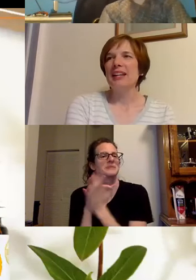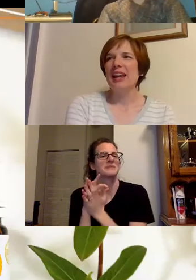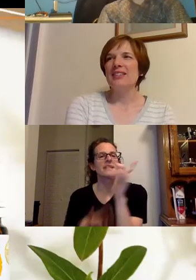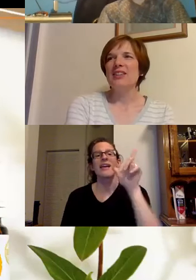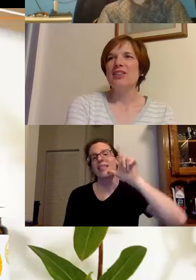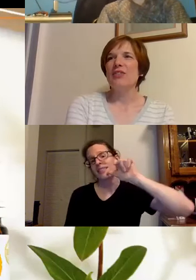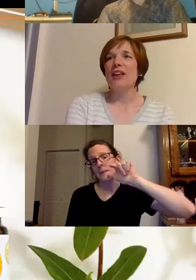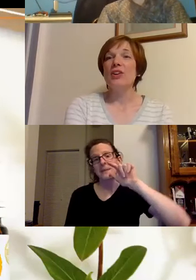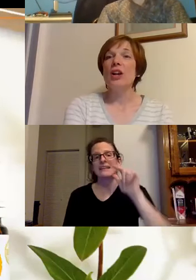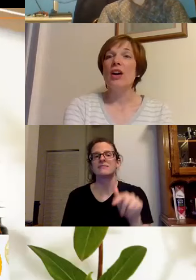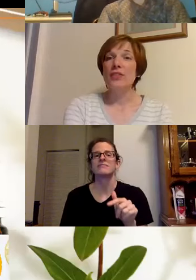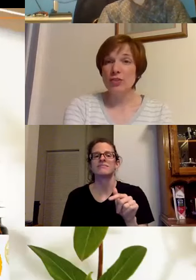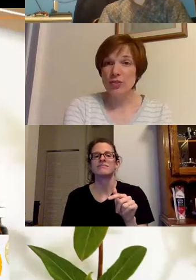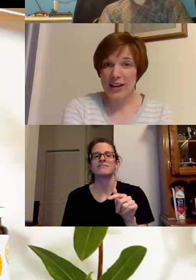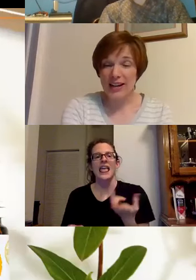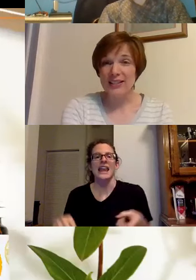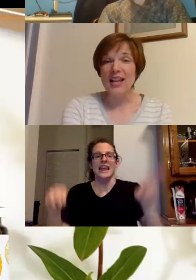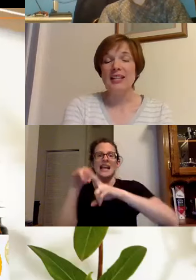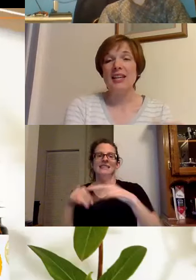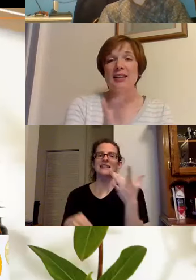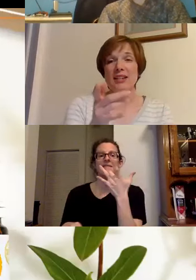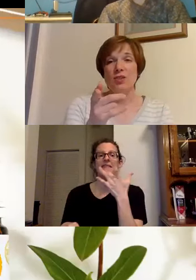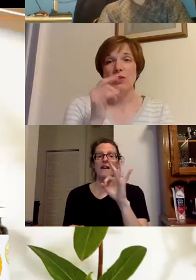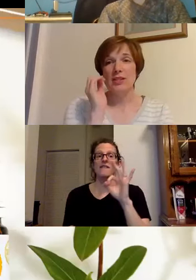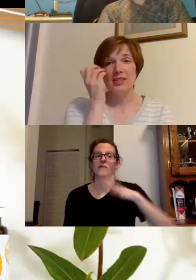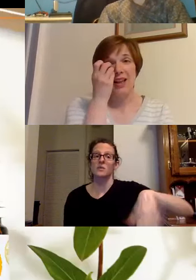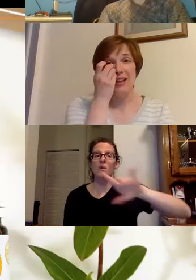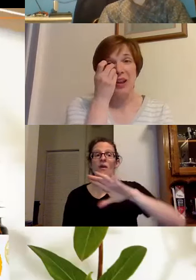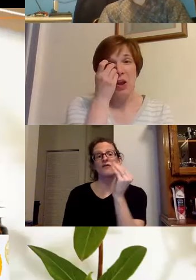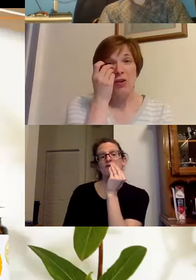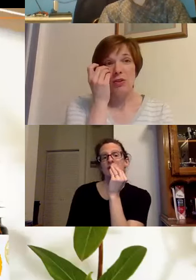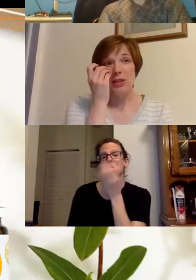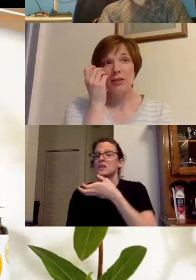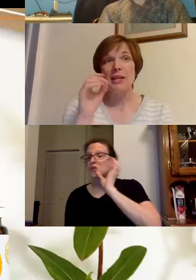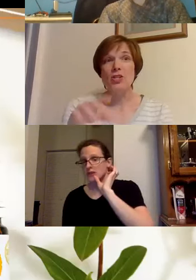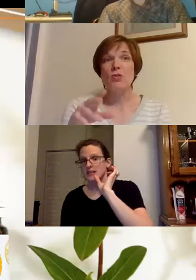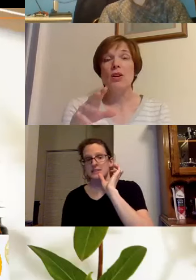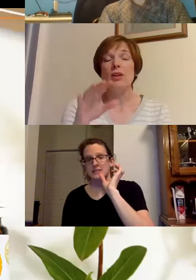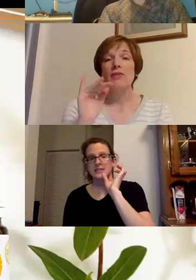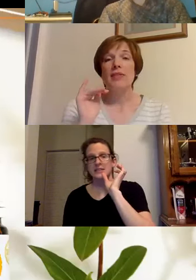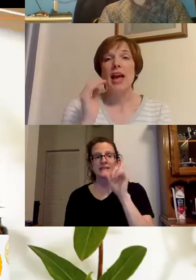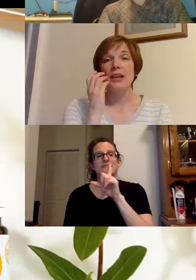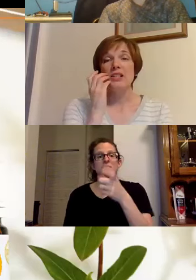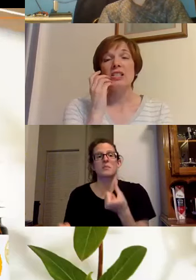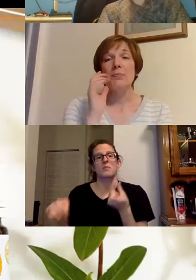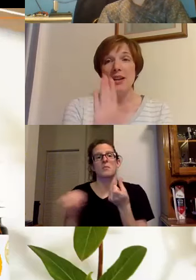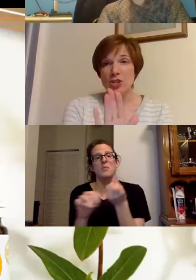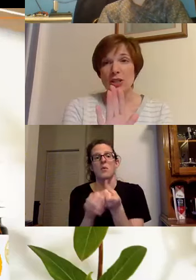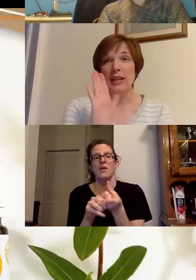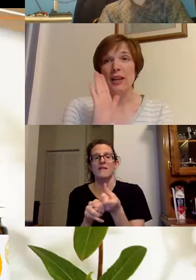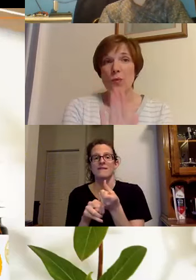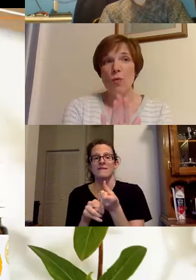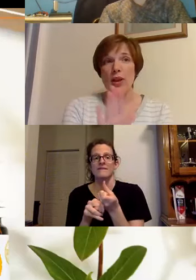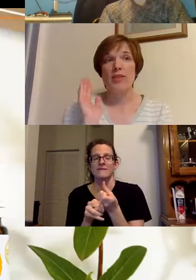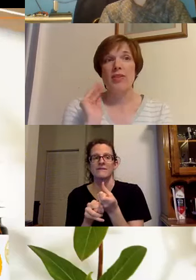lemon enhances the flavor of your drinks. And again, as Krista said, you need to make sure that,